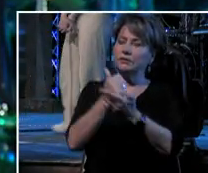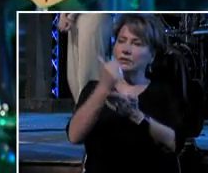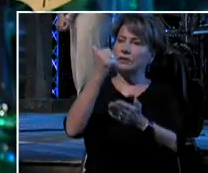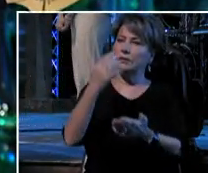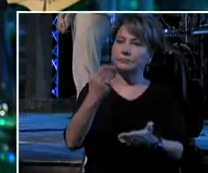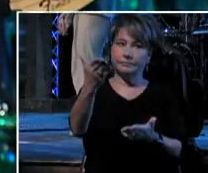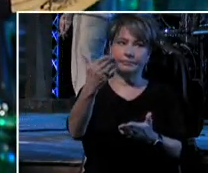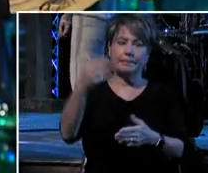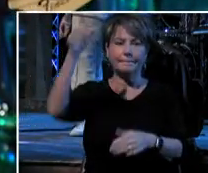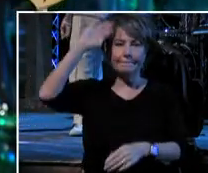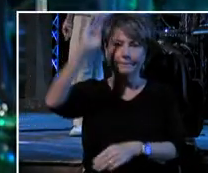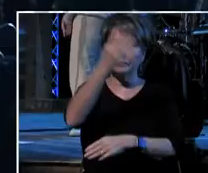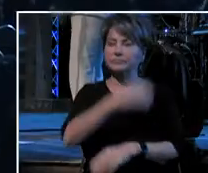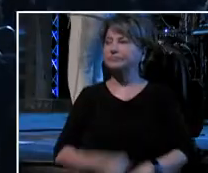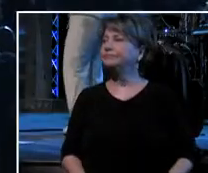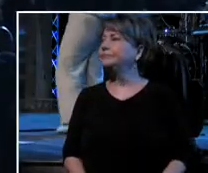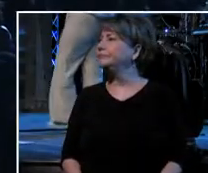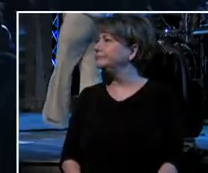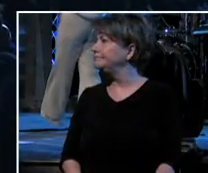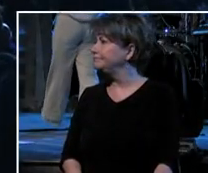to someone around you as you have a seat.